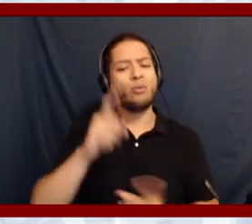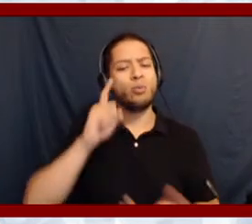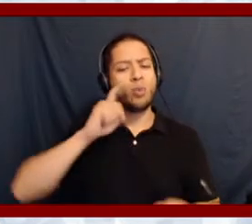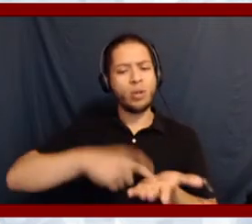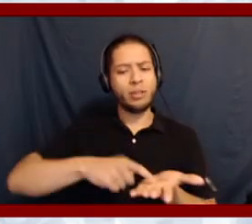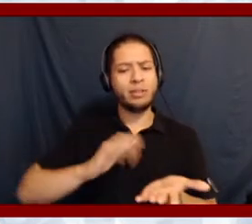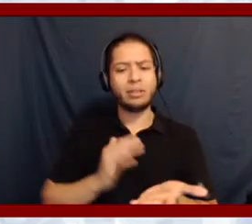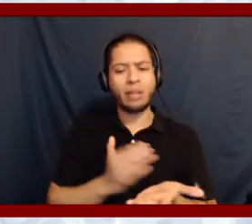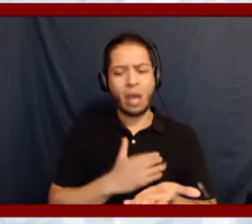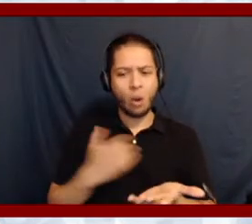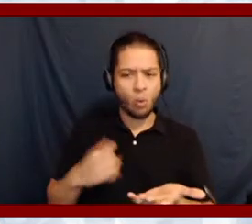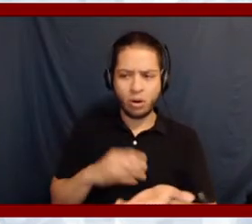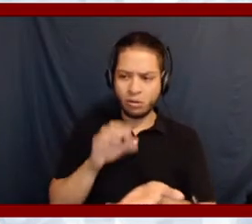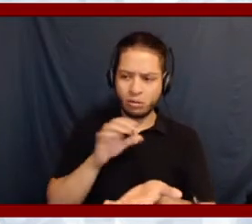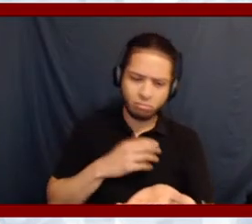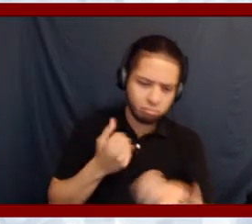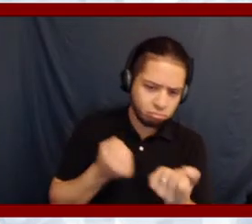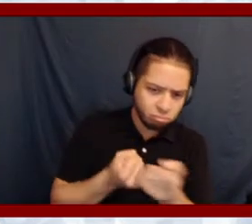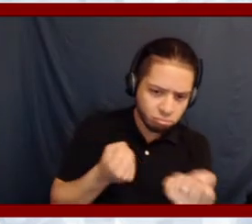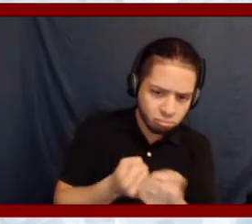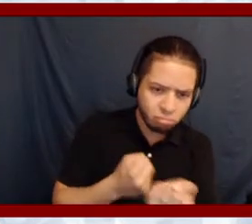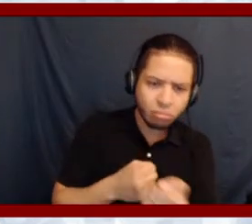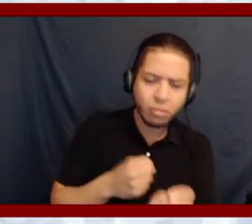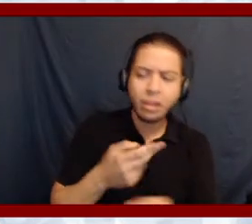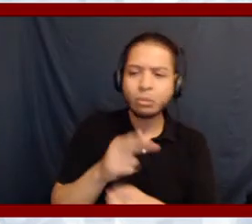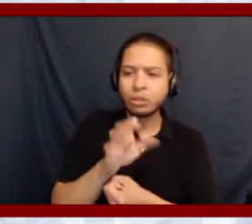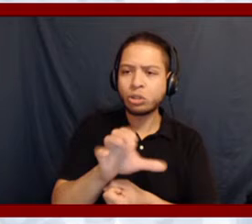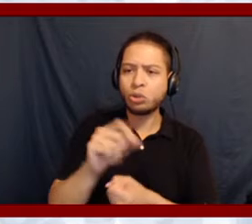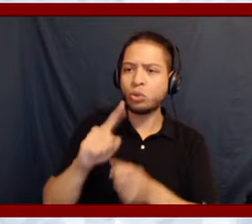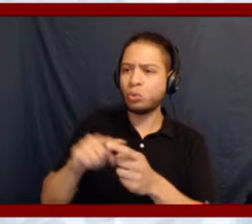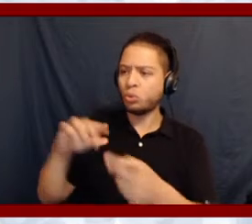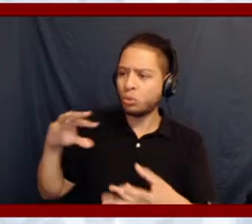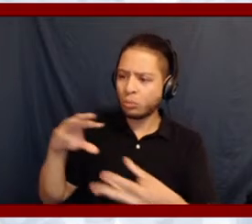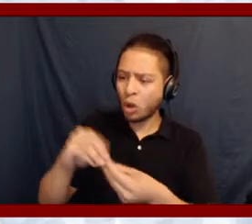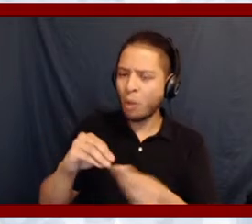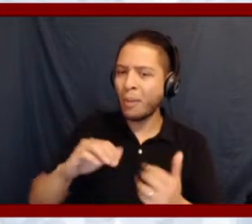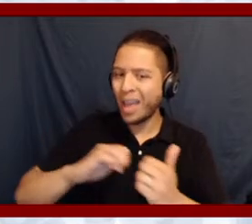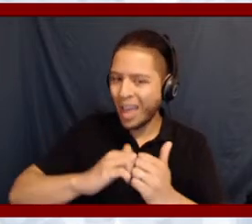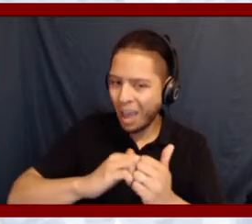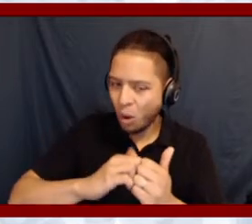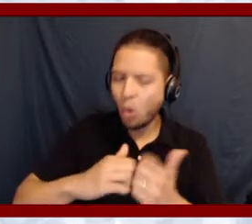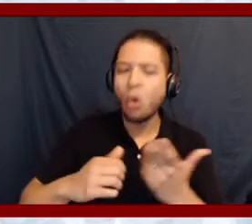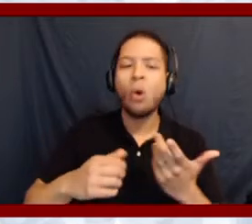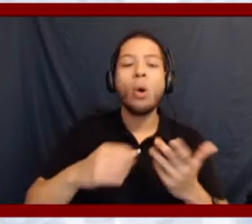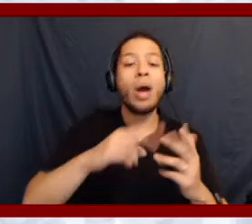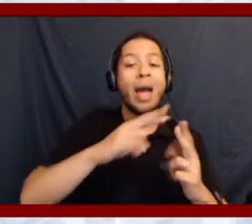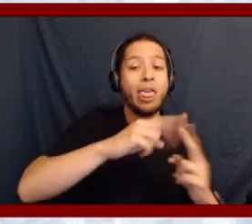to HBCUs and either loan forgiveness or direct cash payments,